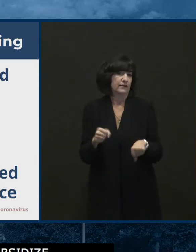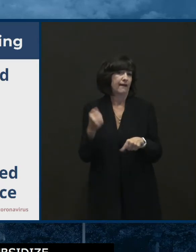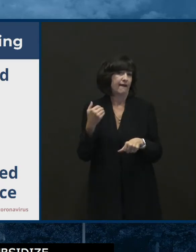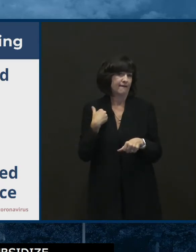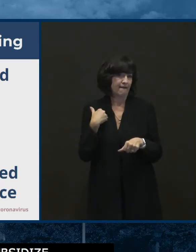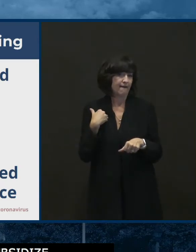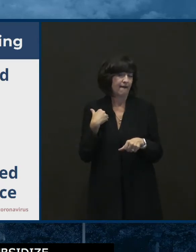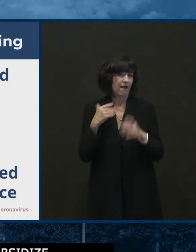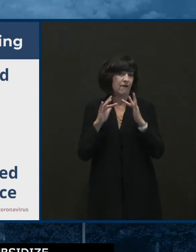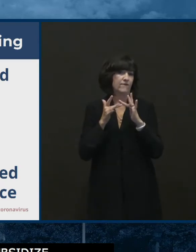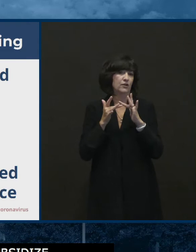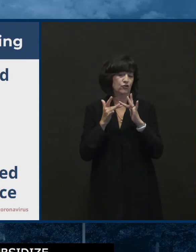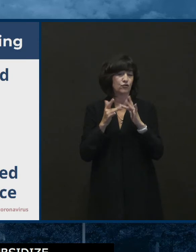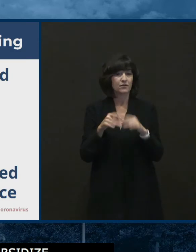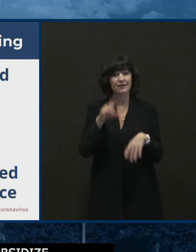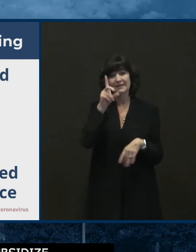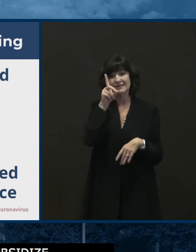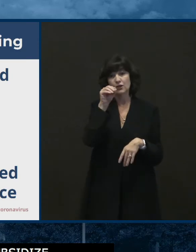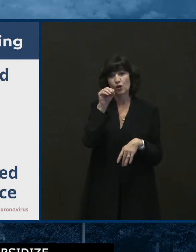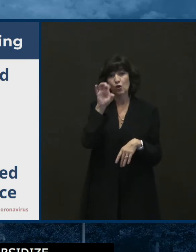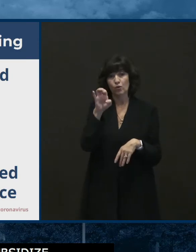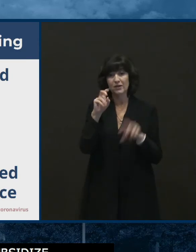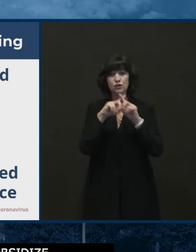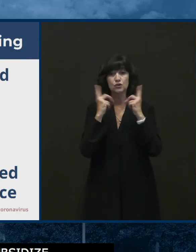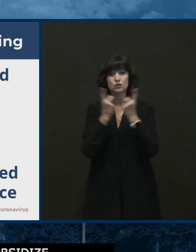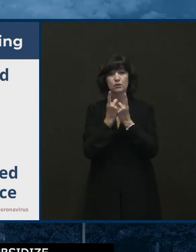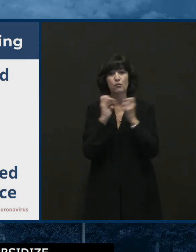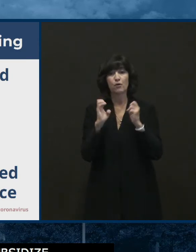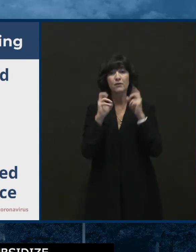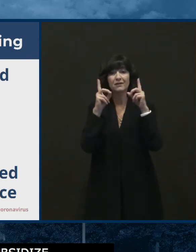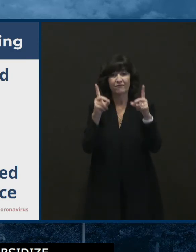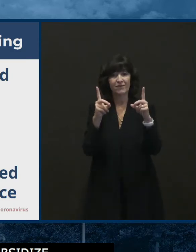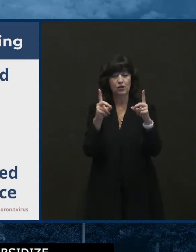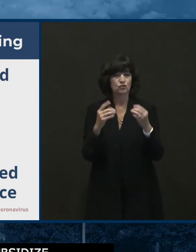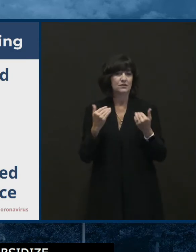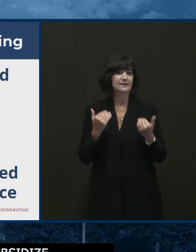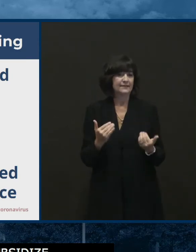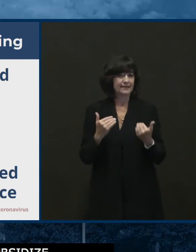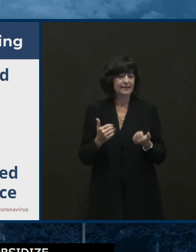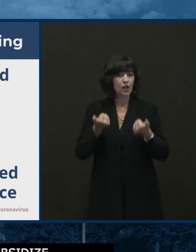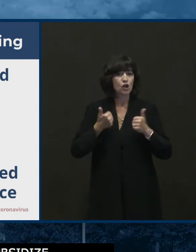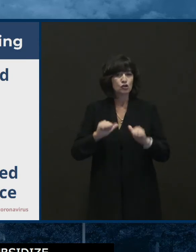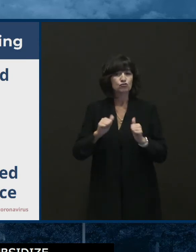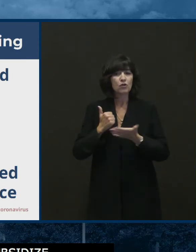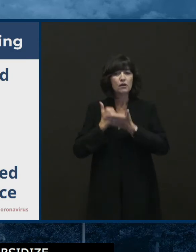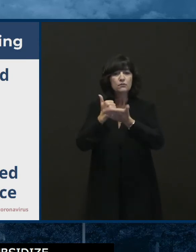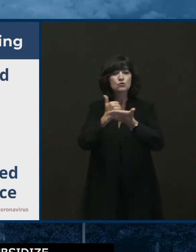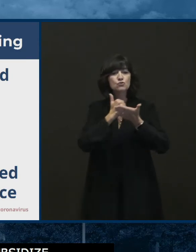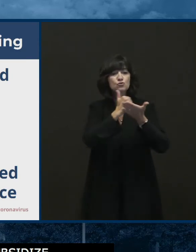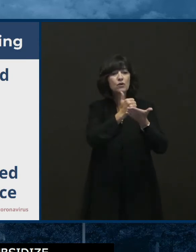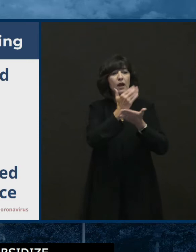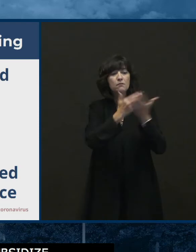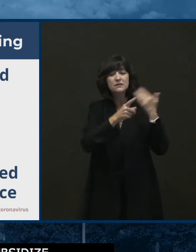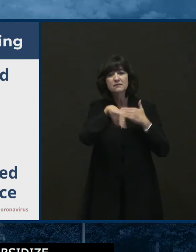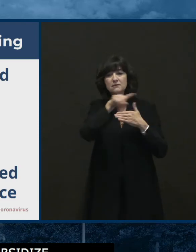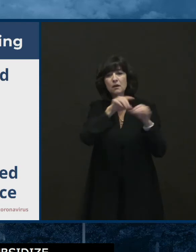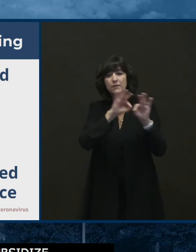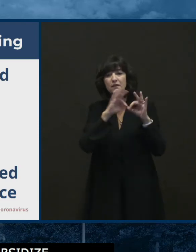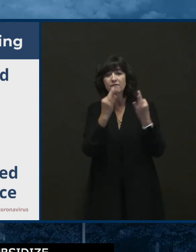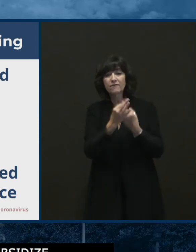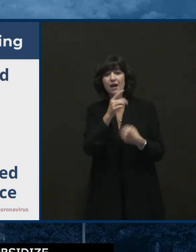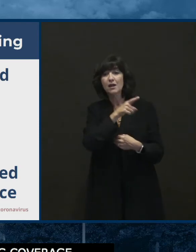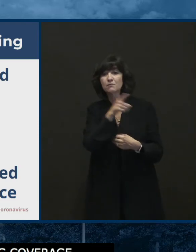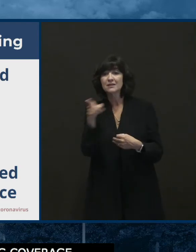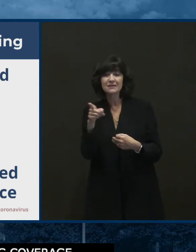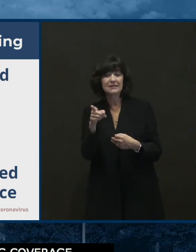DOE is now expanding coverage to subsidize non-standard installations for low-income families. This will immediately add